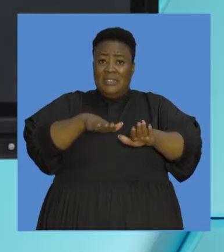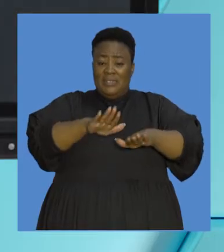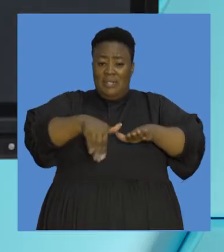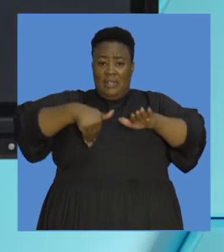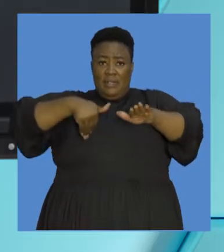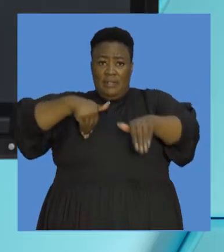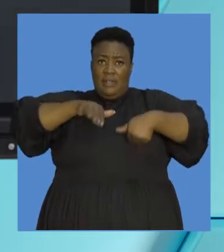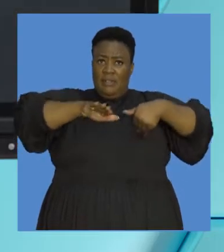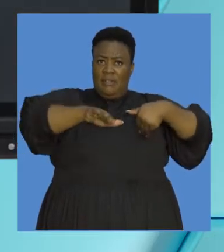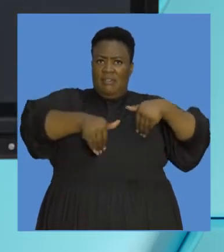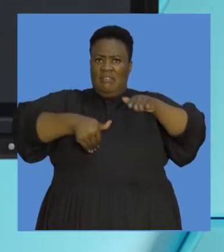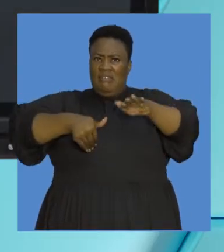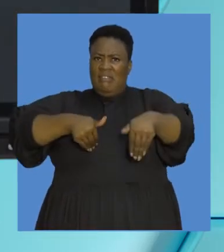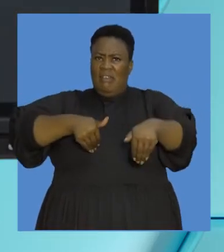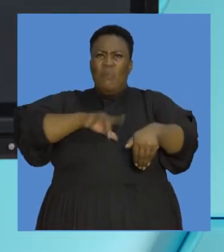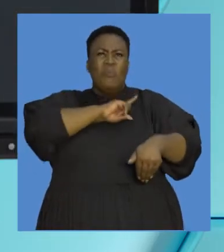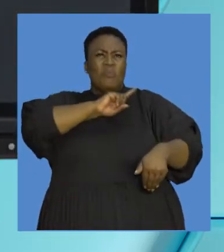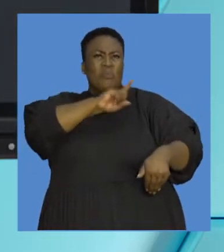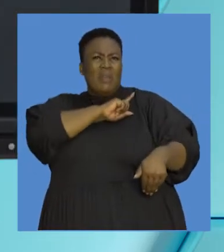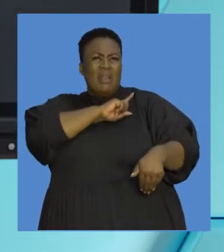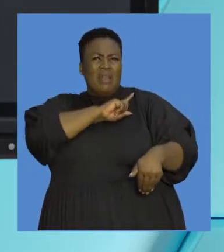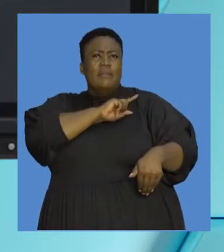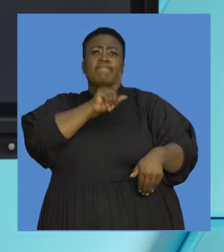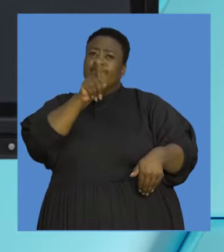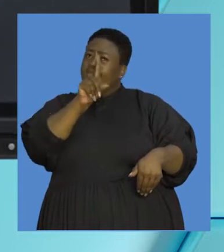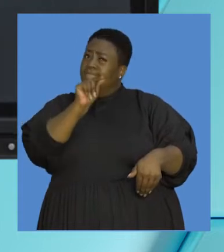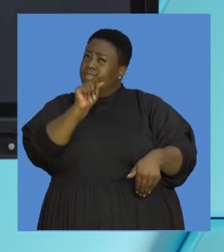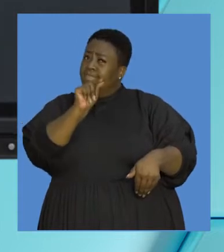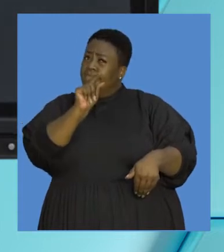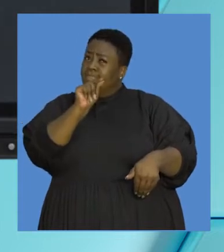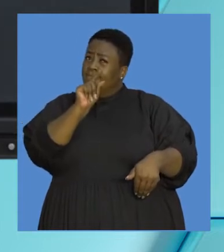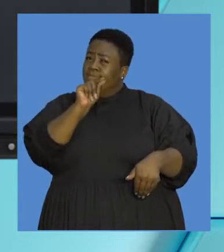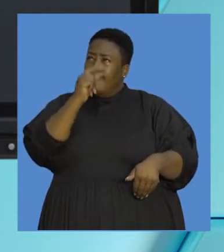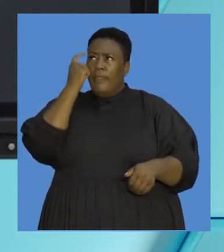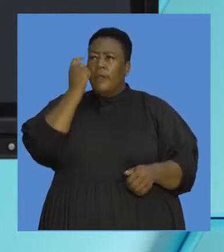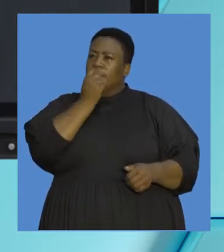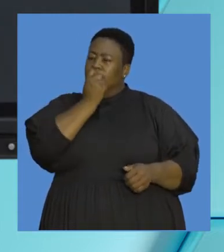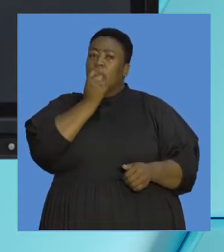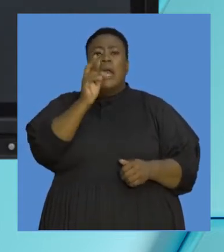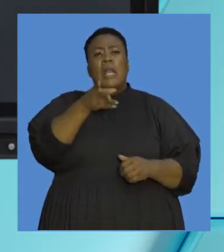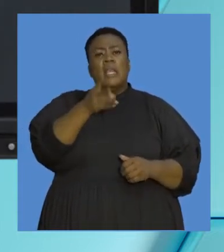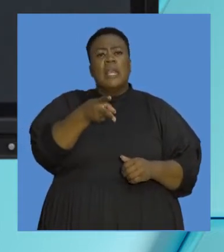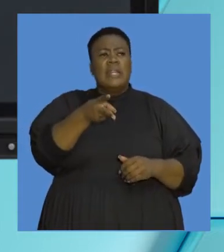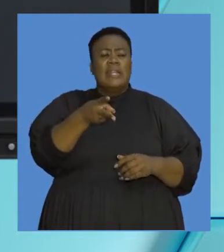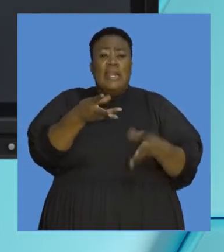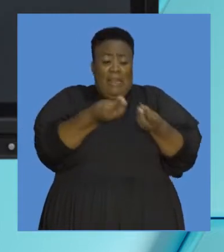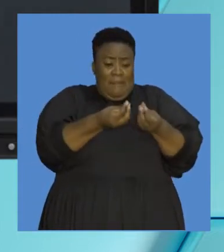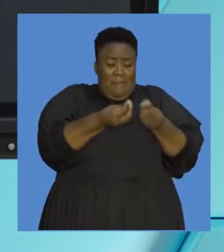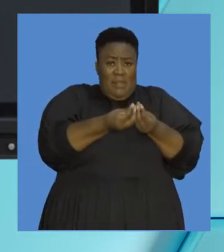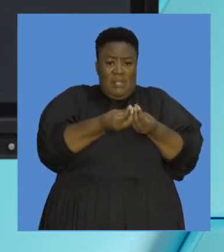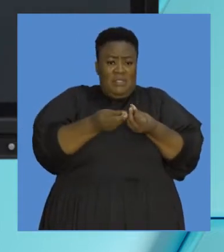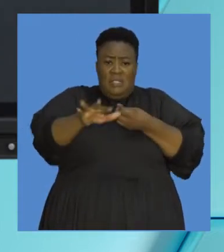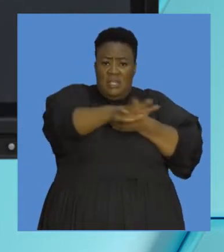That's an interesting thought, okay? And why is it, or how do objects move in